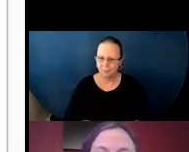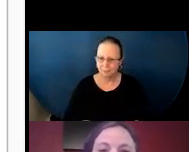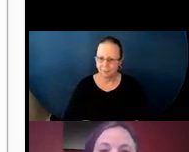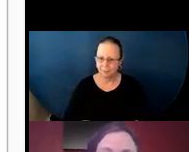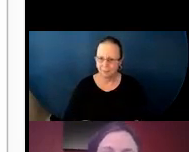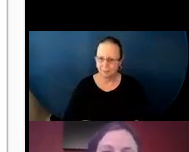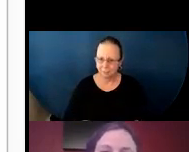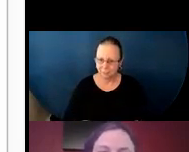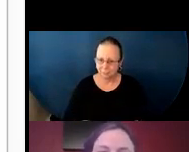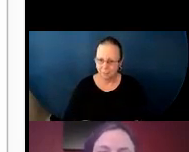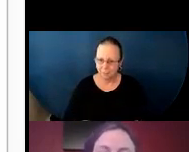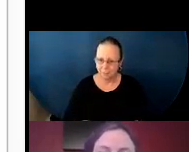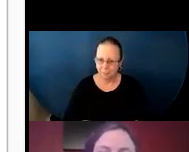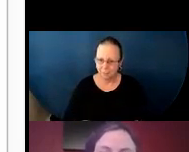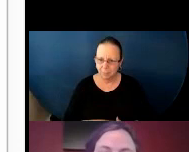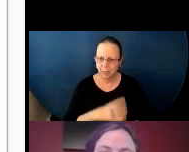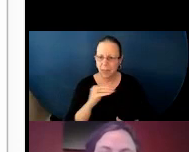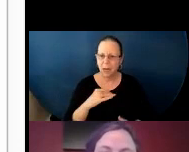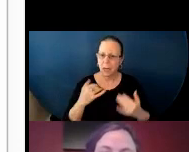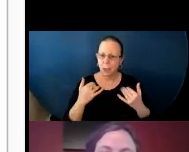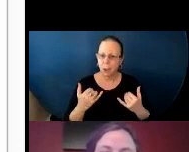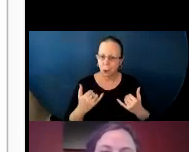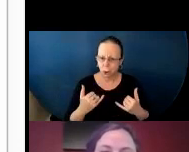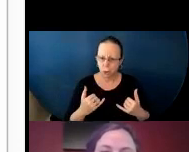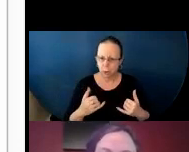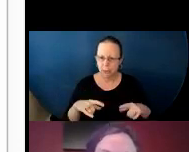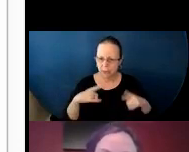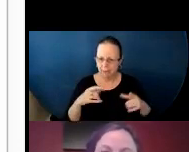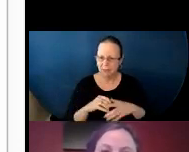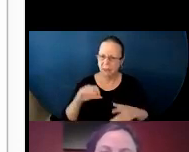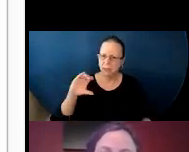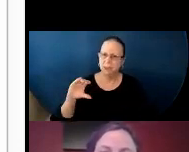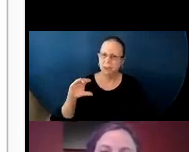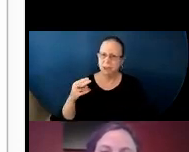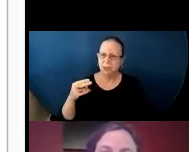And I currently live in Canton, Massachusetts.